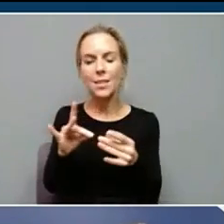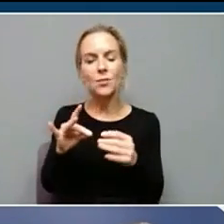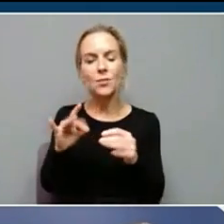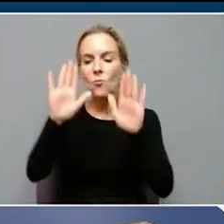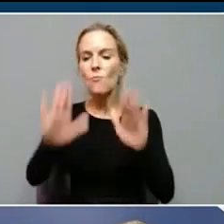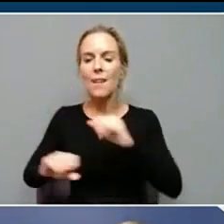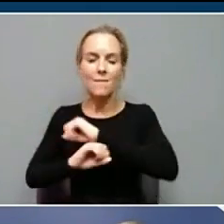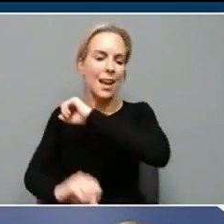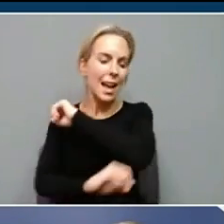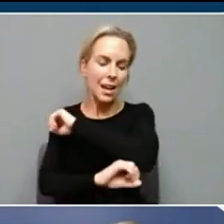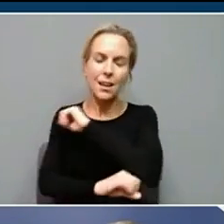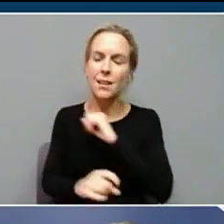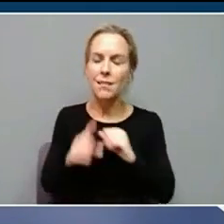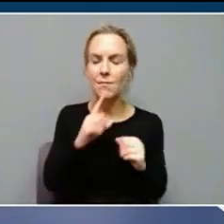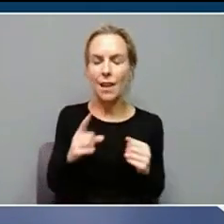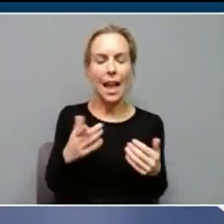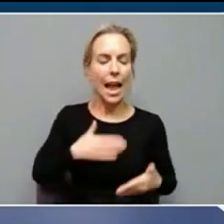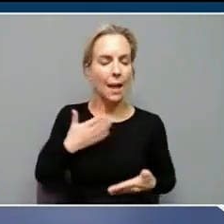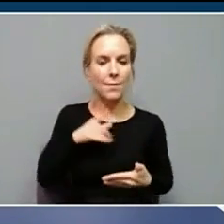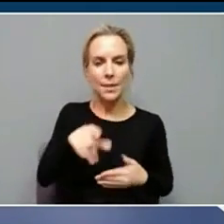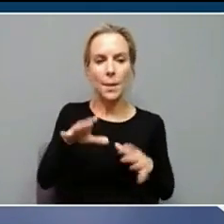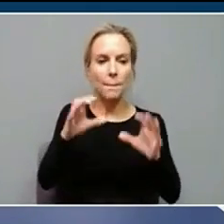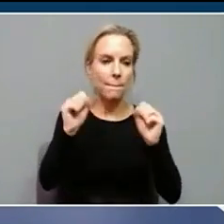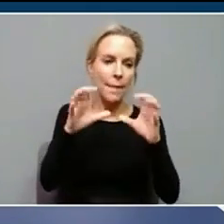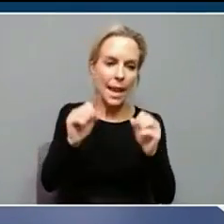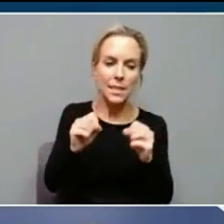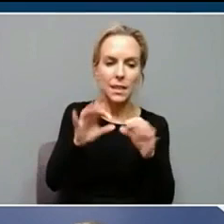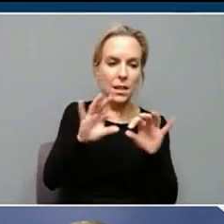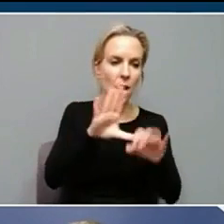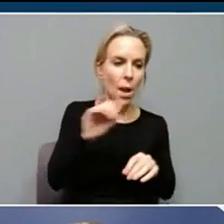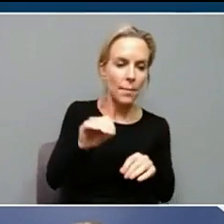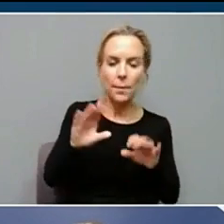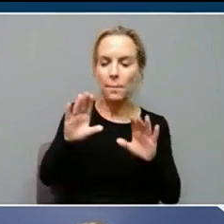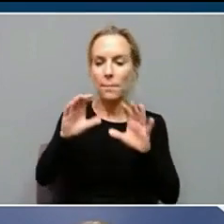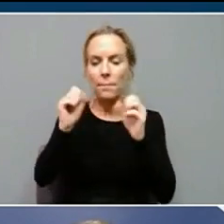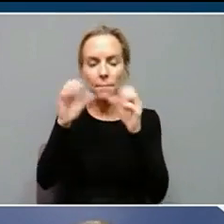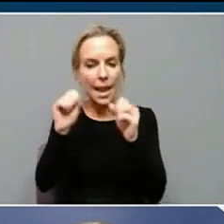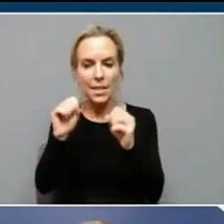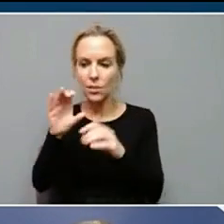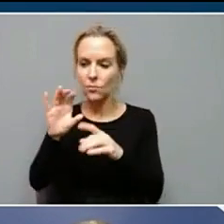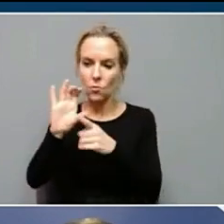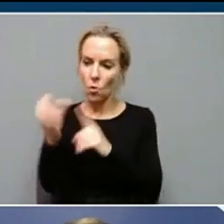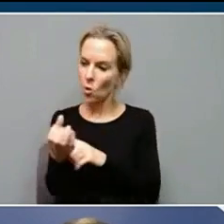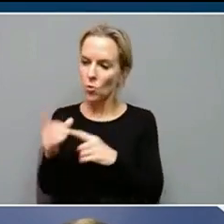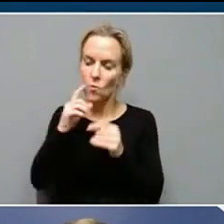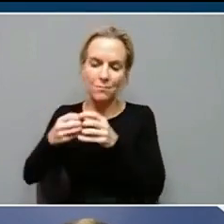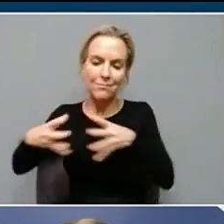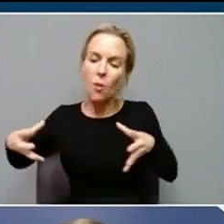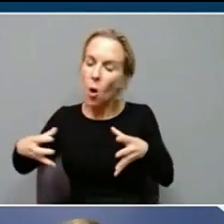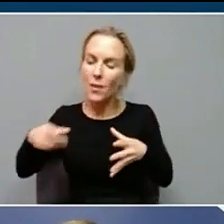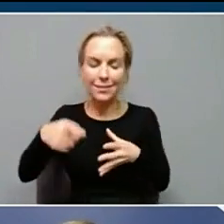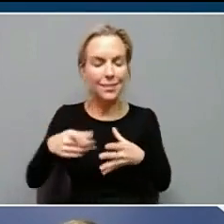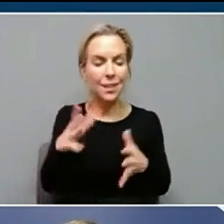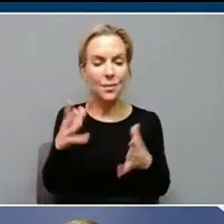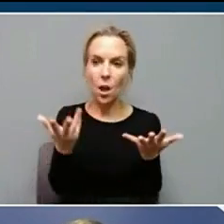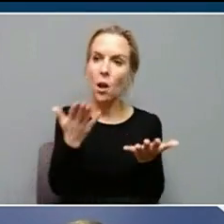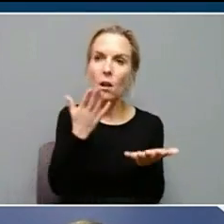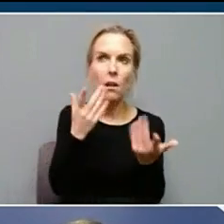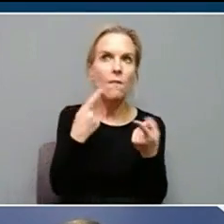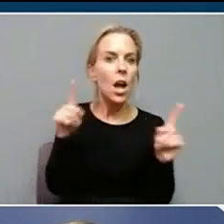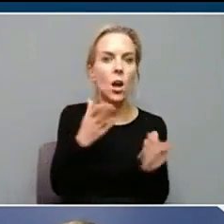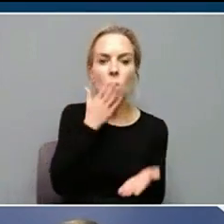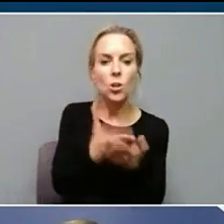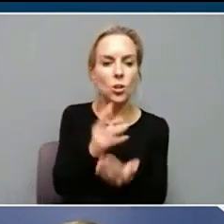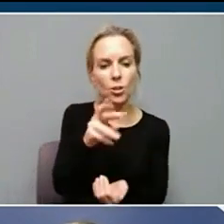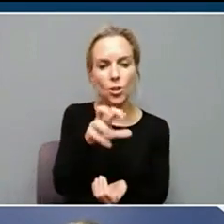have this amazing company with this amazing culture growing. Finally, again, there's a lot of good news out there. It's just sometimes hard to